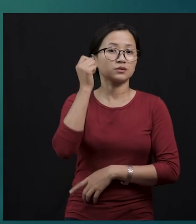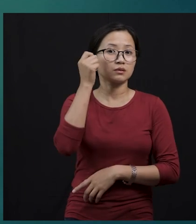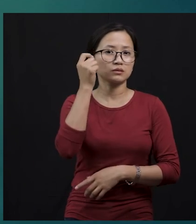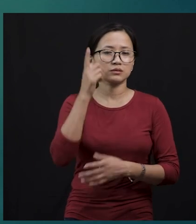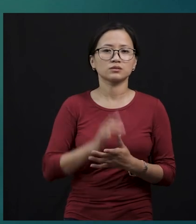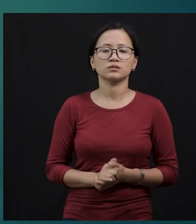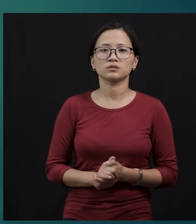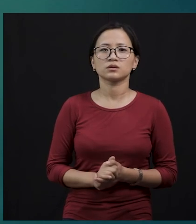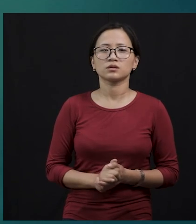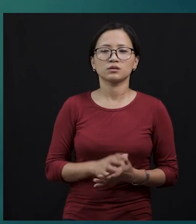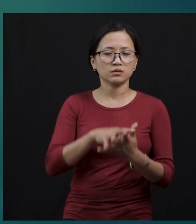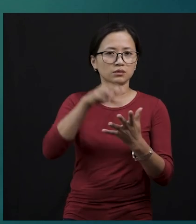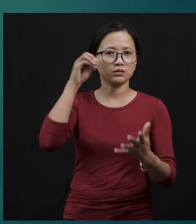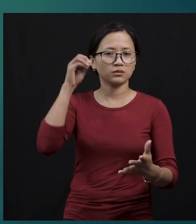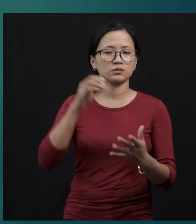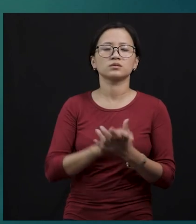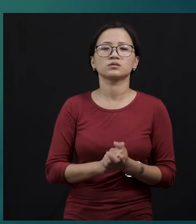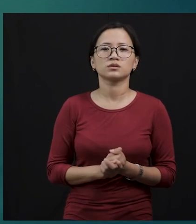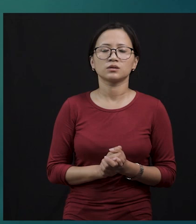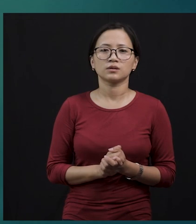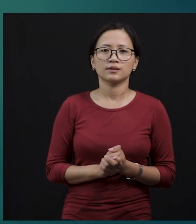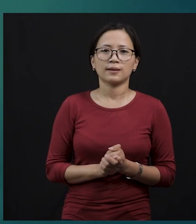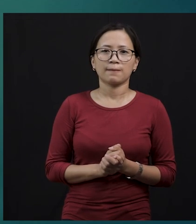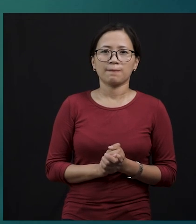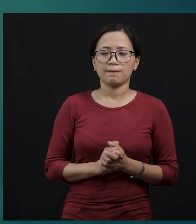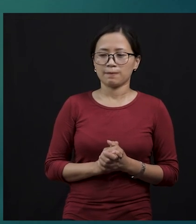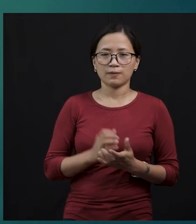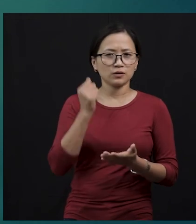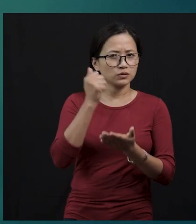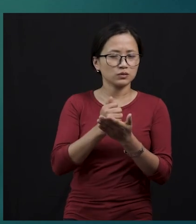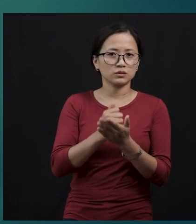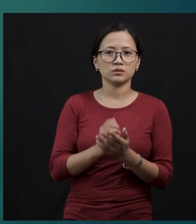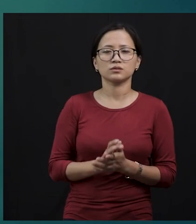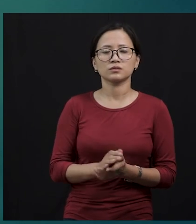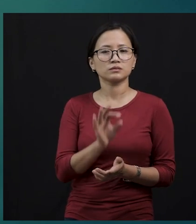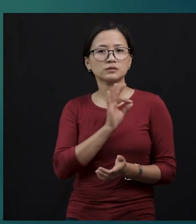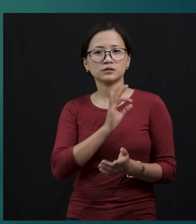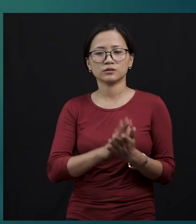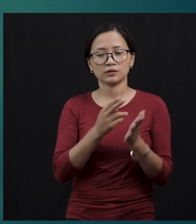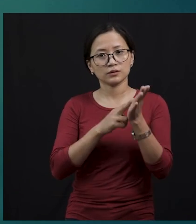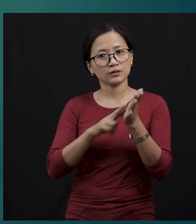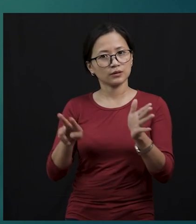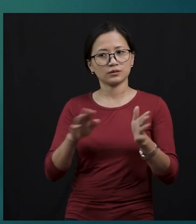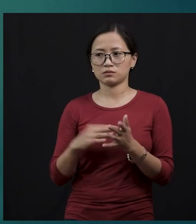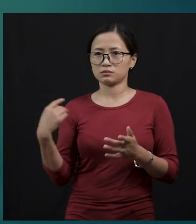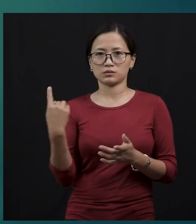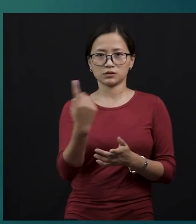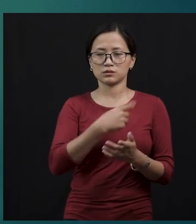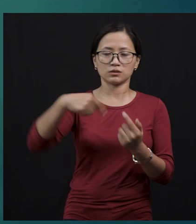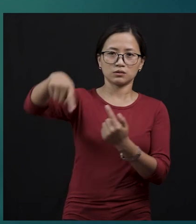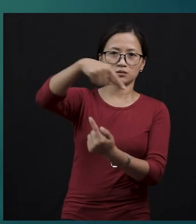understand and learn to not only understanding the poem, but we all should learn to appreciate nature that is around